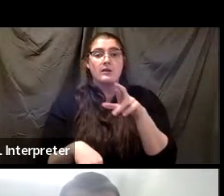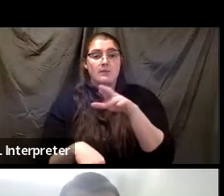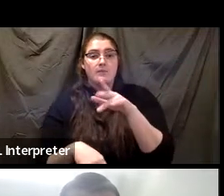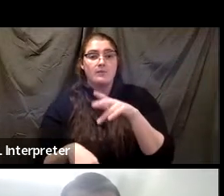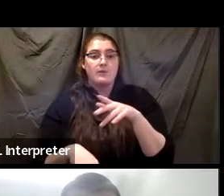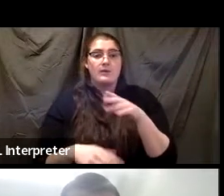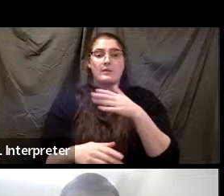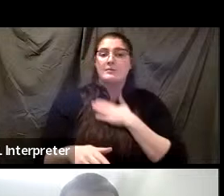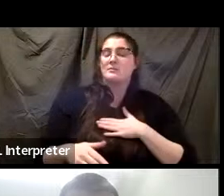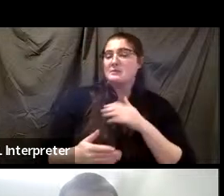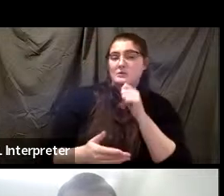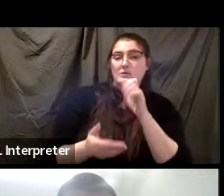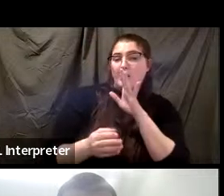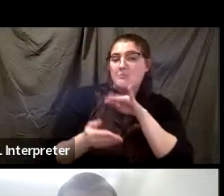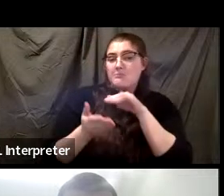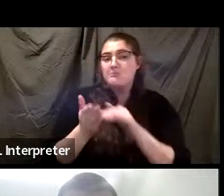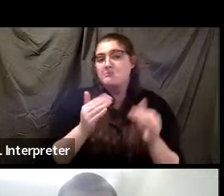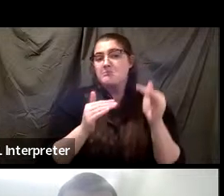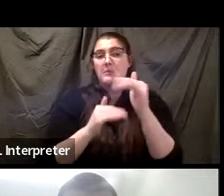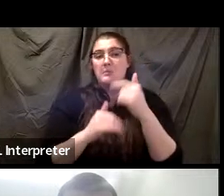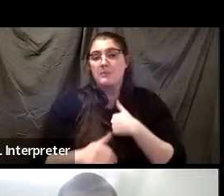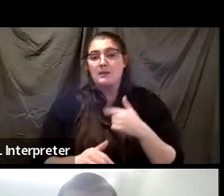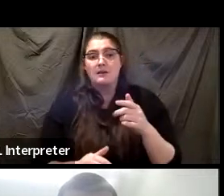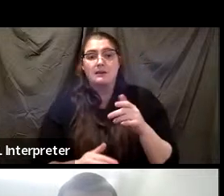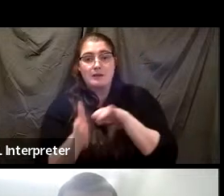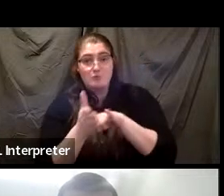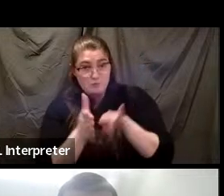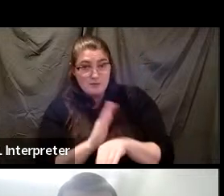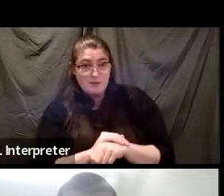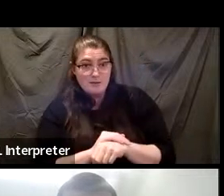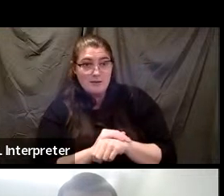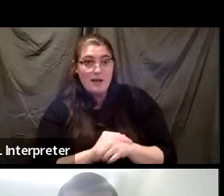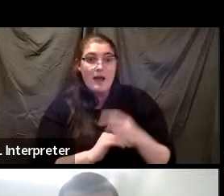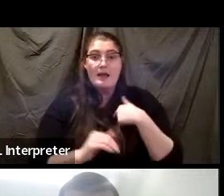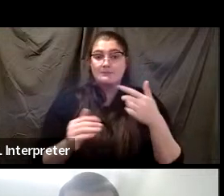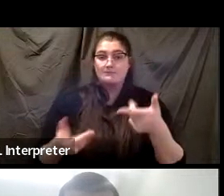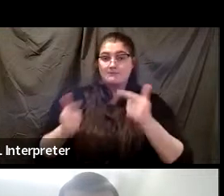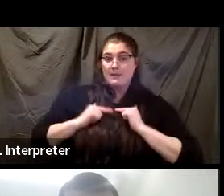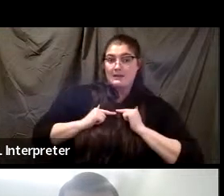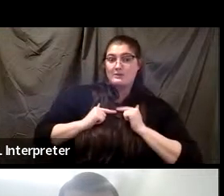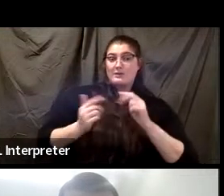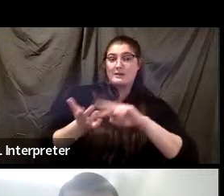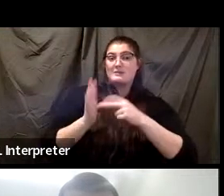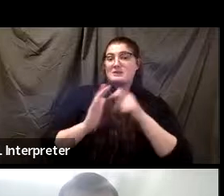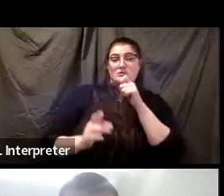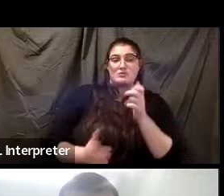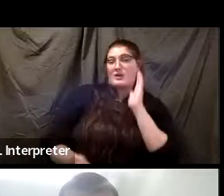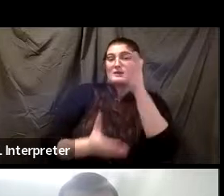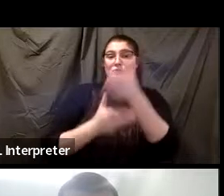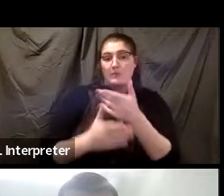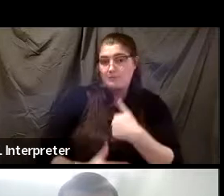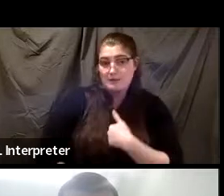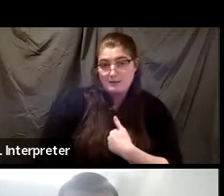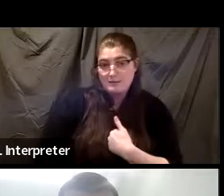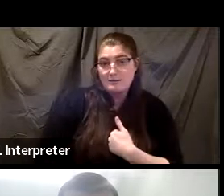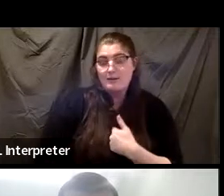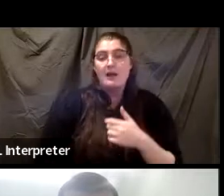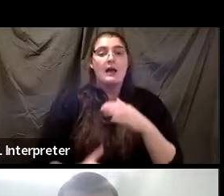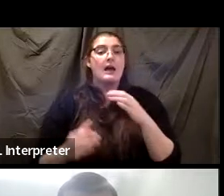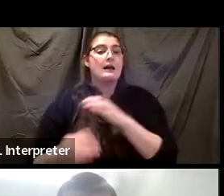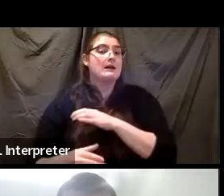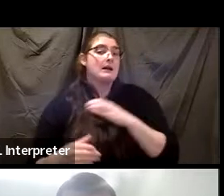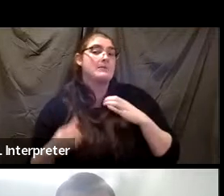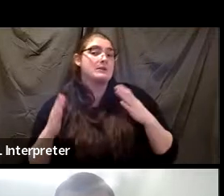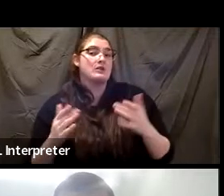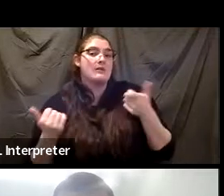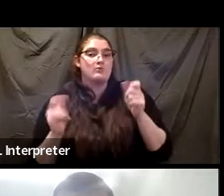information don't on the talk quarterly over me. report. Excuse me, I have the floor, and that means you are not to interrupt me. Commissioner, I'm trying to keep